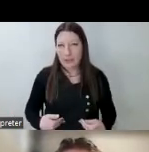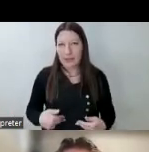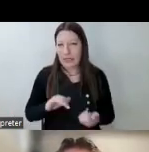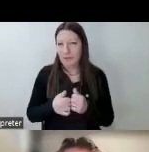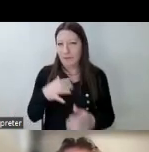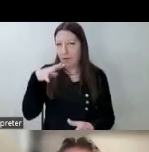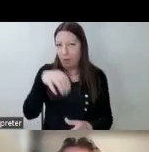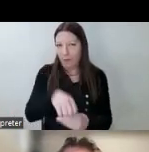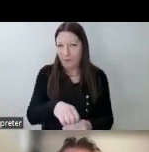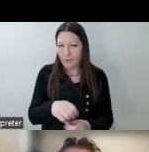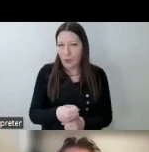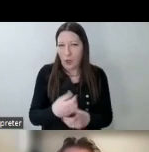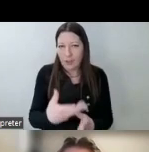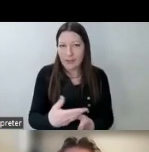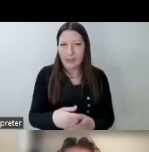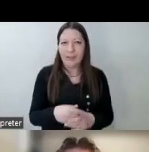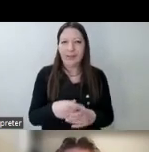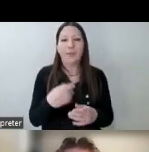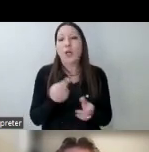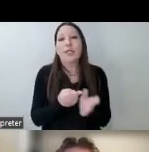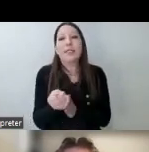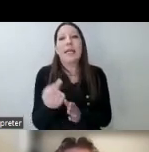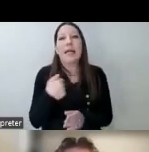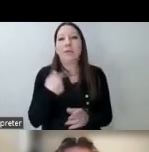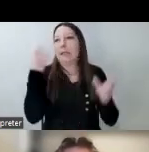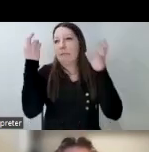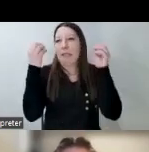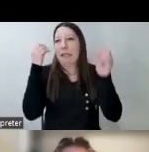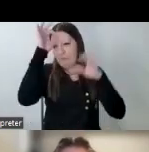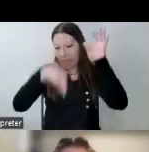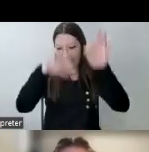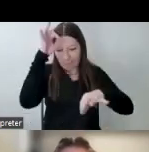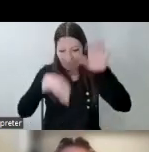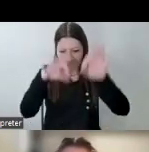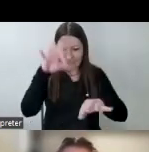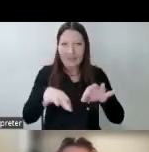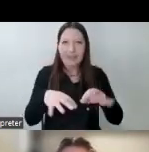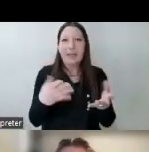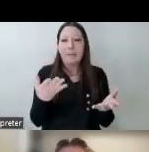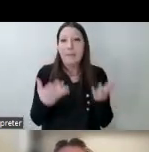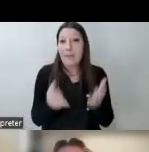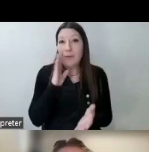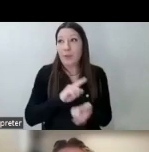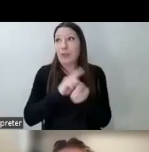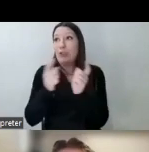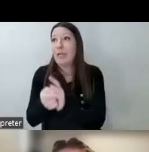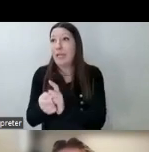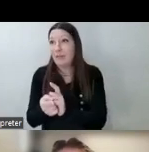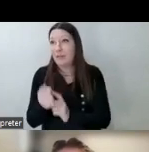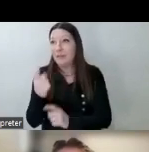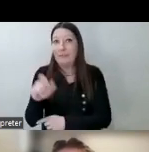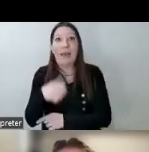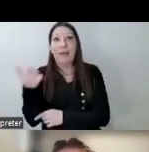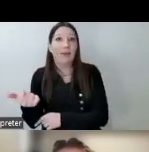they may end up being outside the scope of Life of Fire as a micro project under the MDSSA umbrella. But I think it's important to point